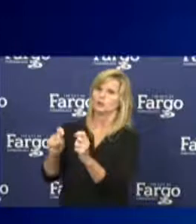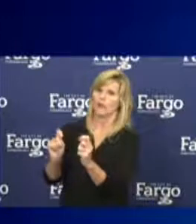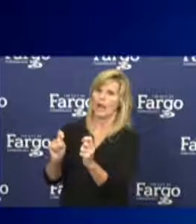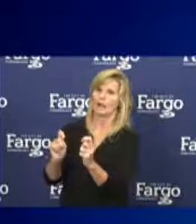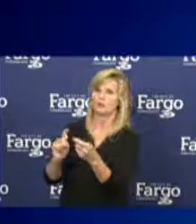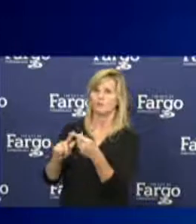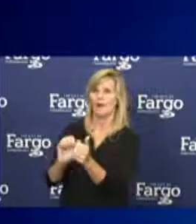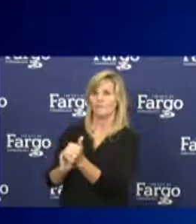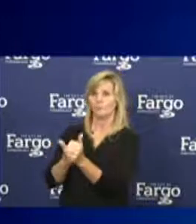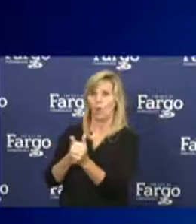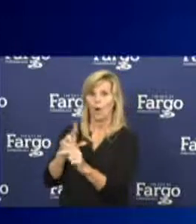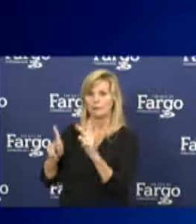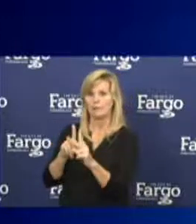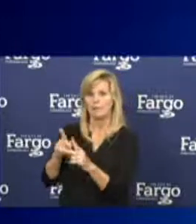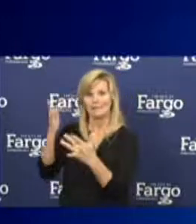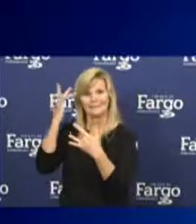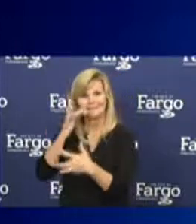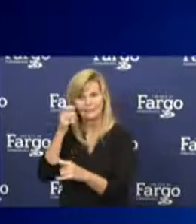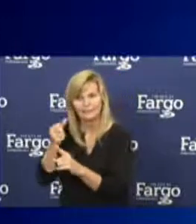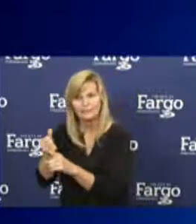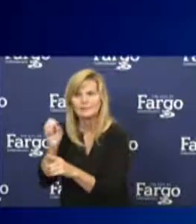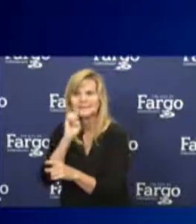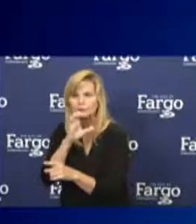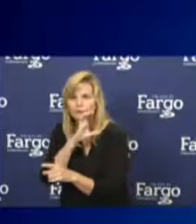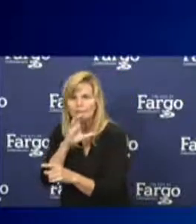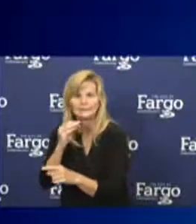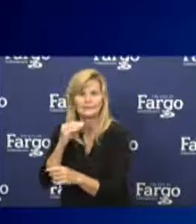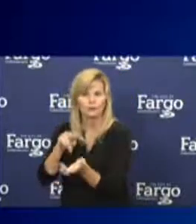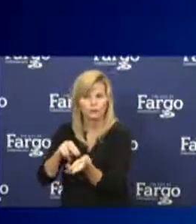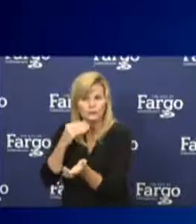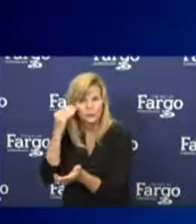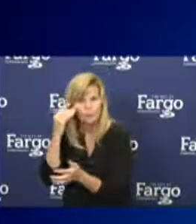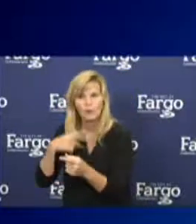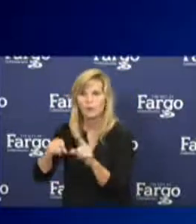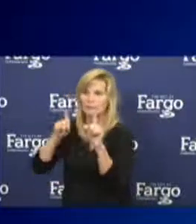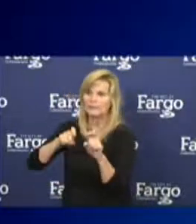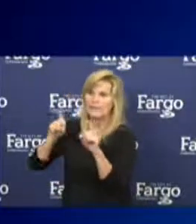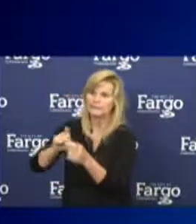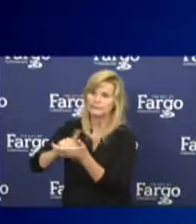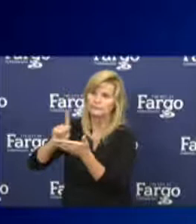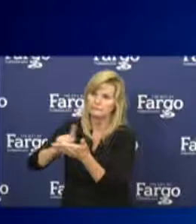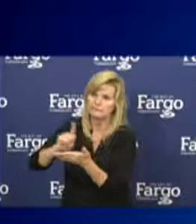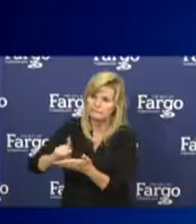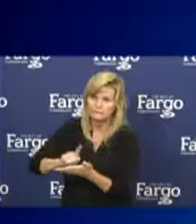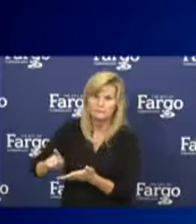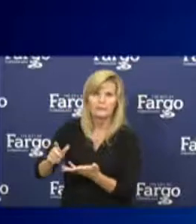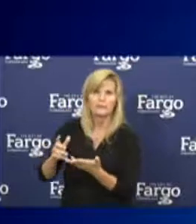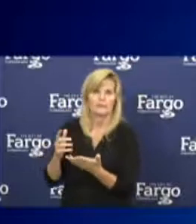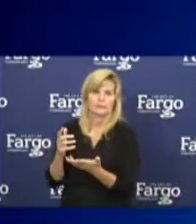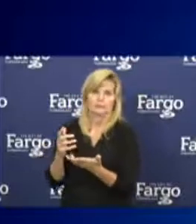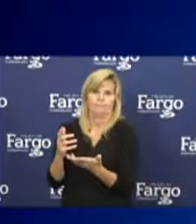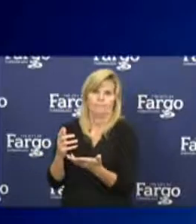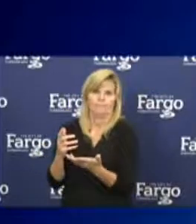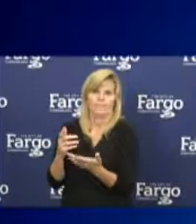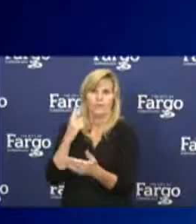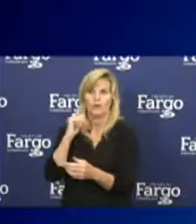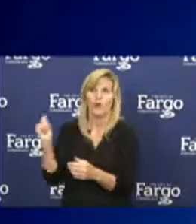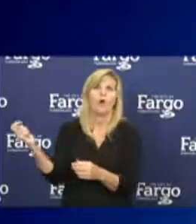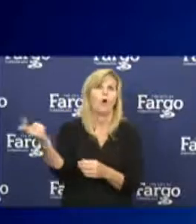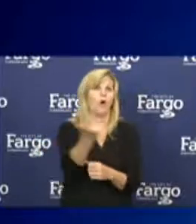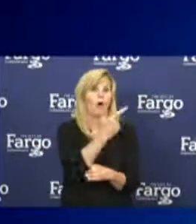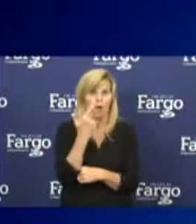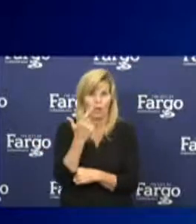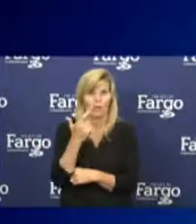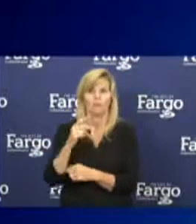long-term care facilities. We have a huge amount of testing going on a weekly basis of essentially all long-term